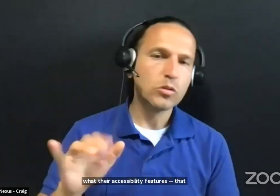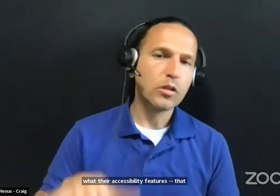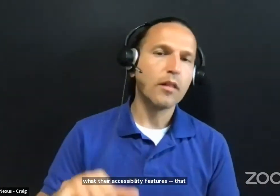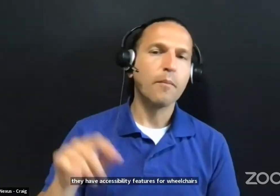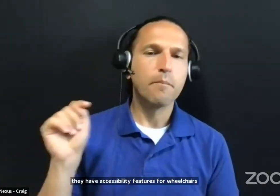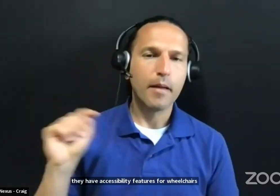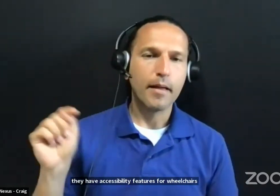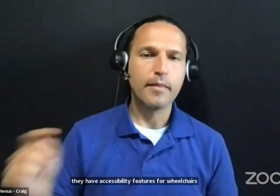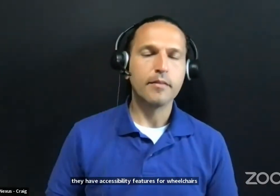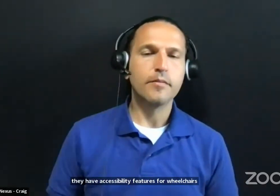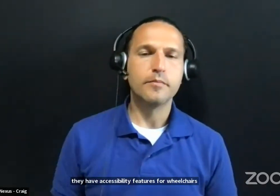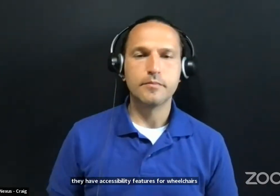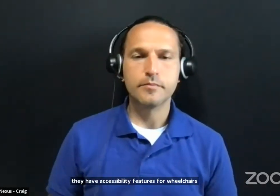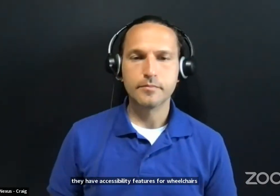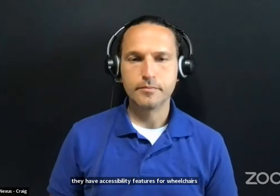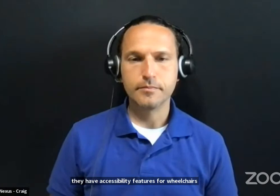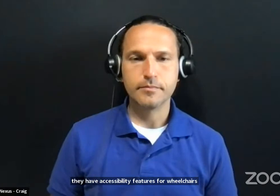forth.